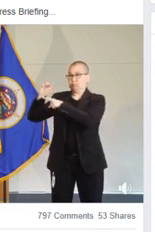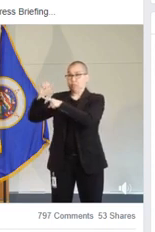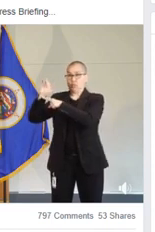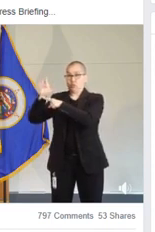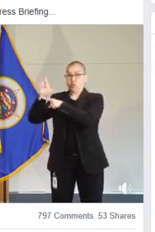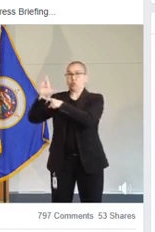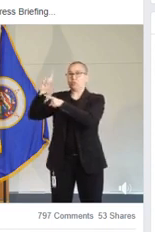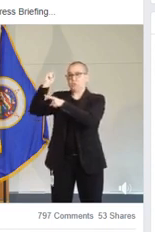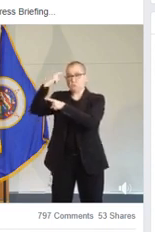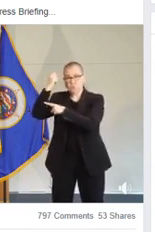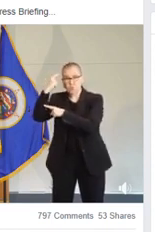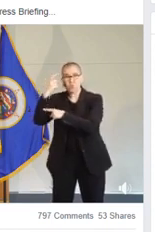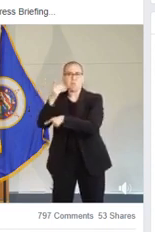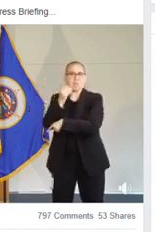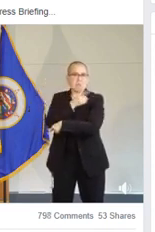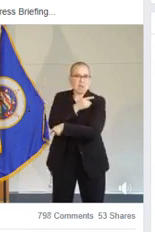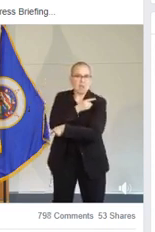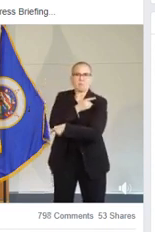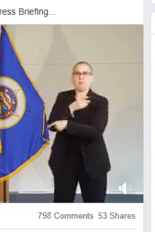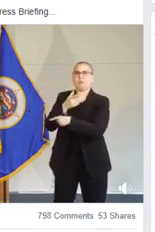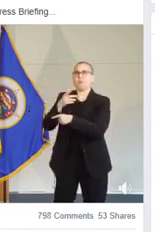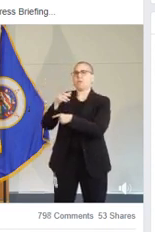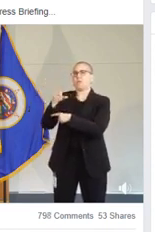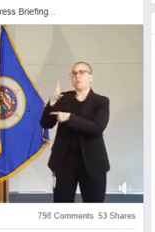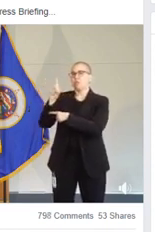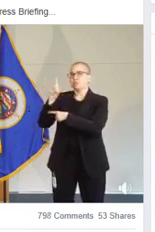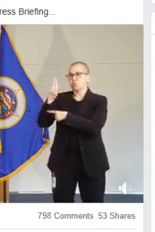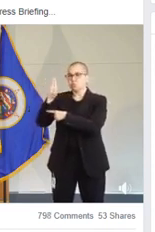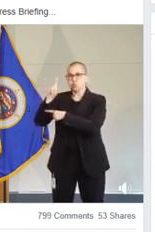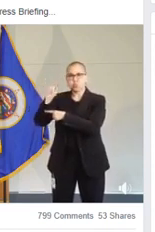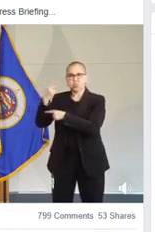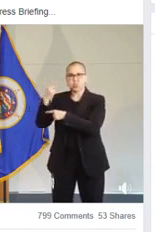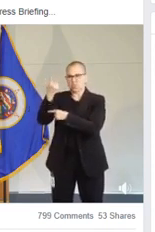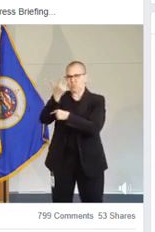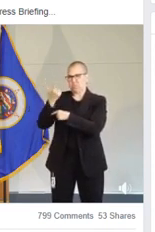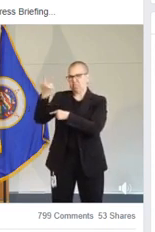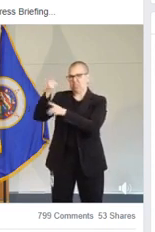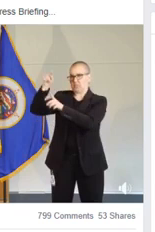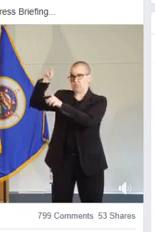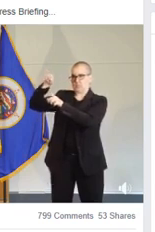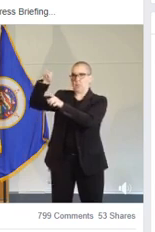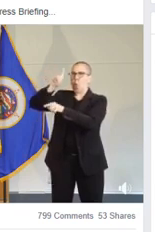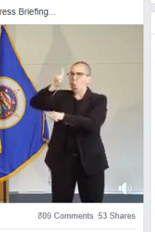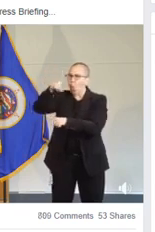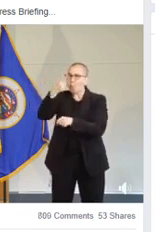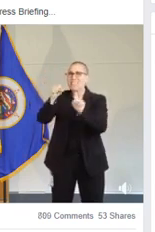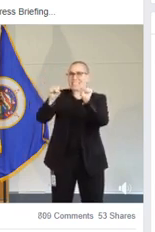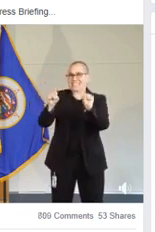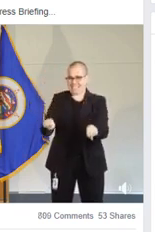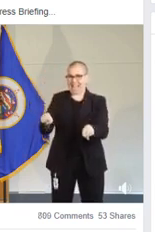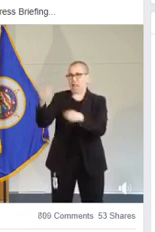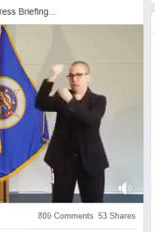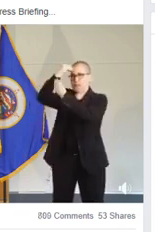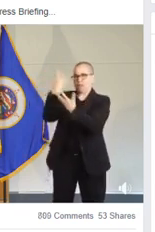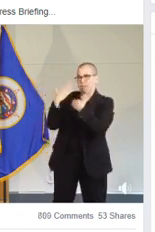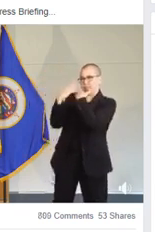and Duluth, may request National Guard support through the state